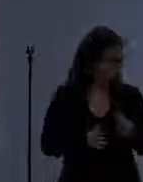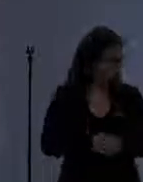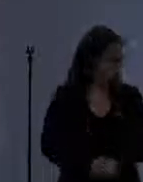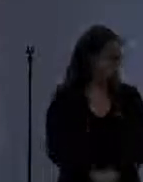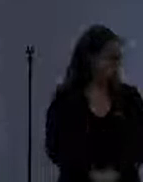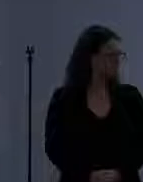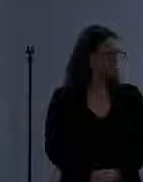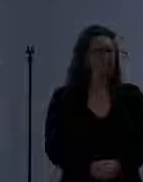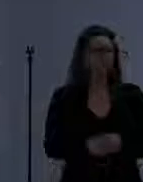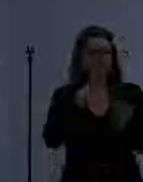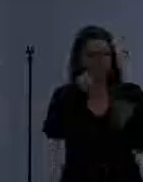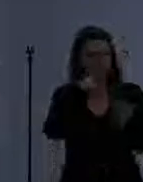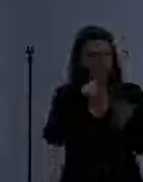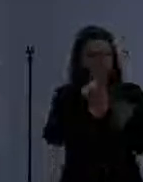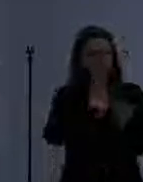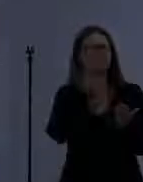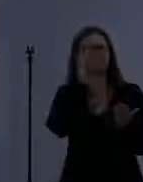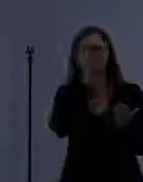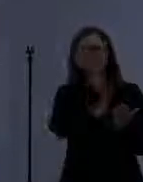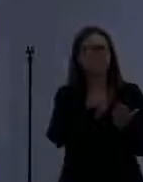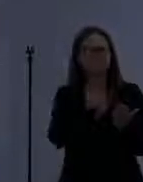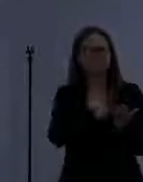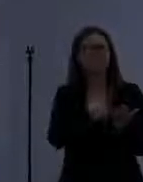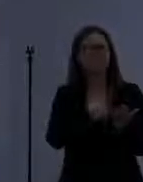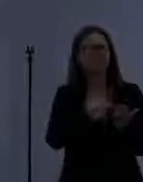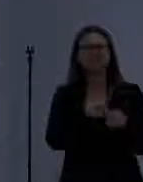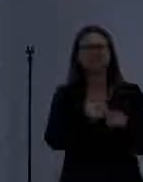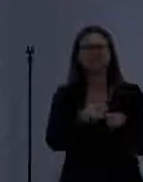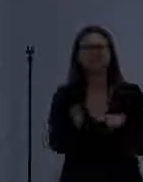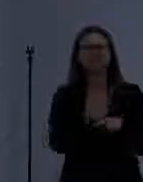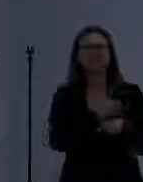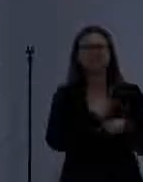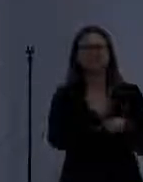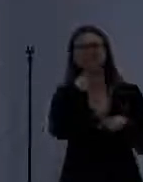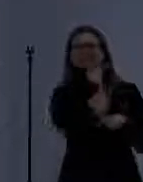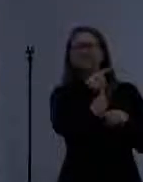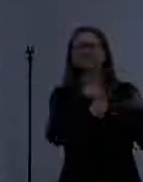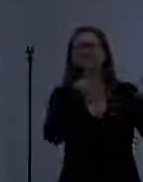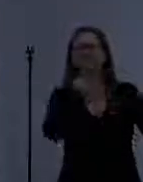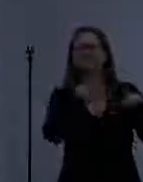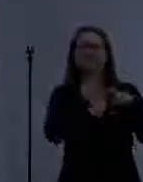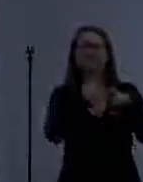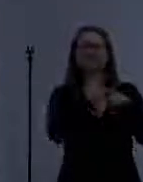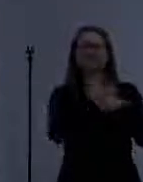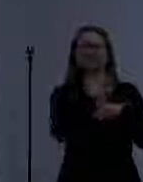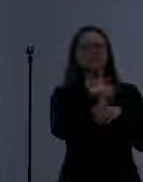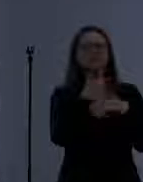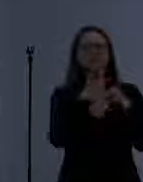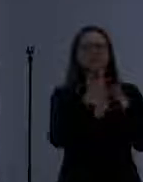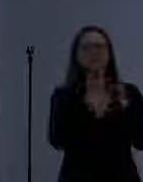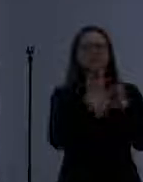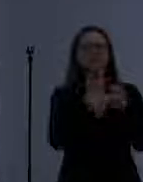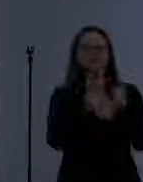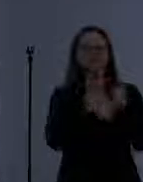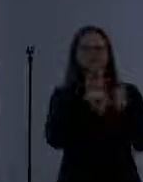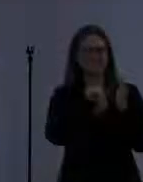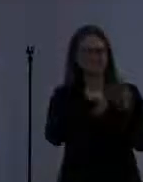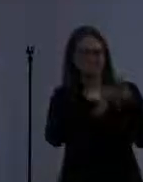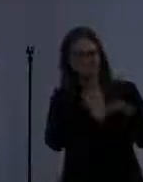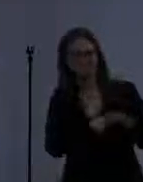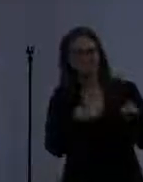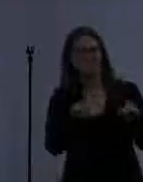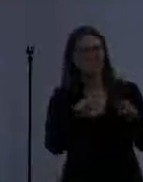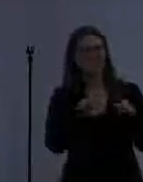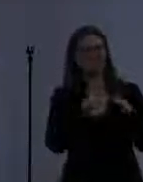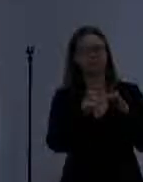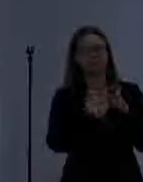I'm going to skip over this one a little bit. This slide just talks about the functions of the Commission. So the Code of Conduct, which